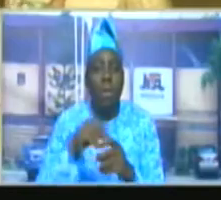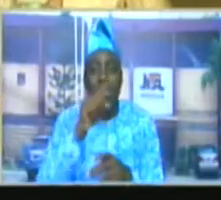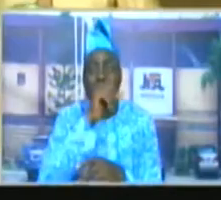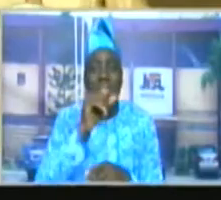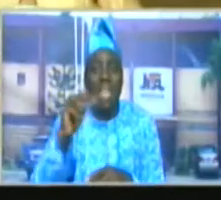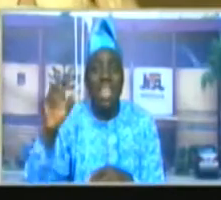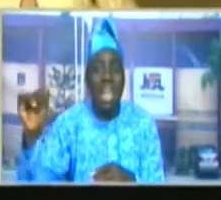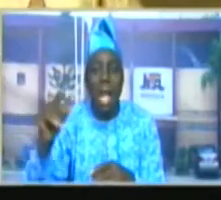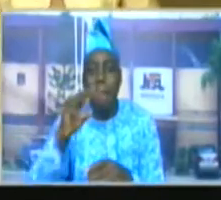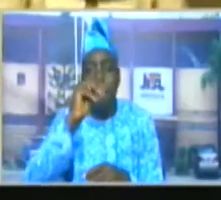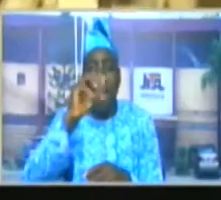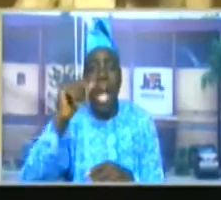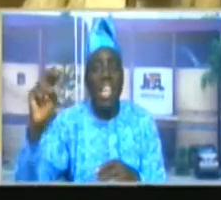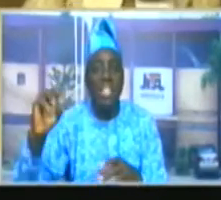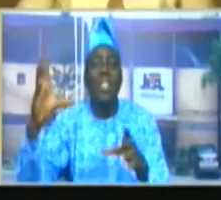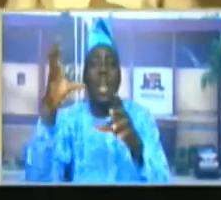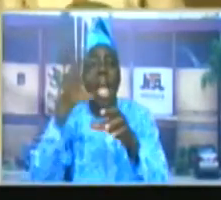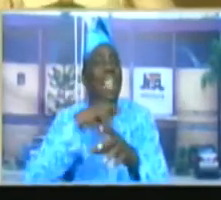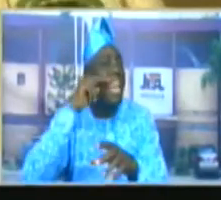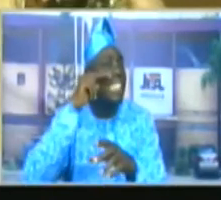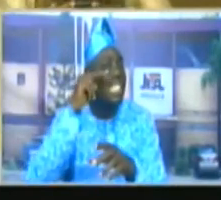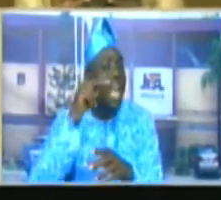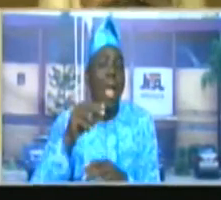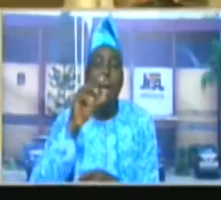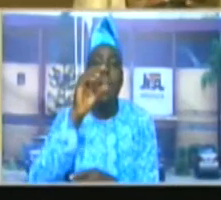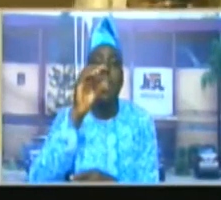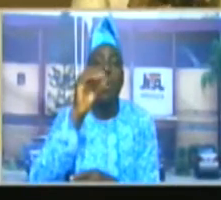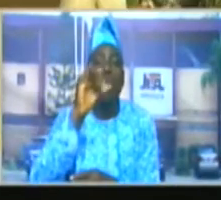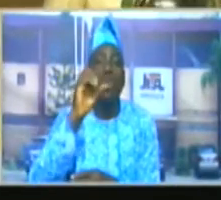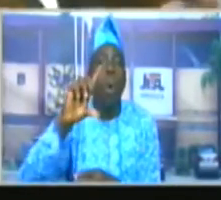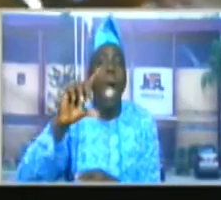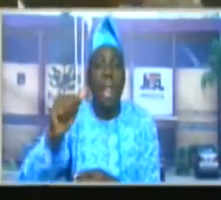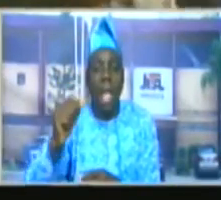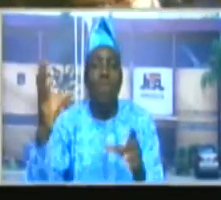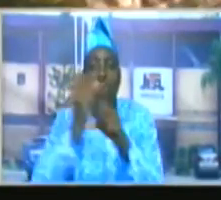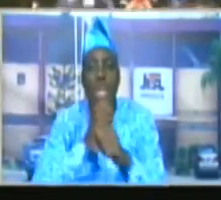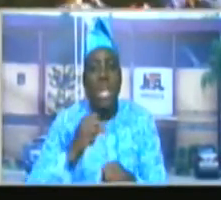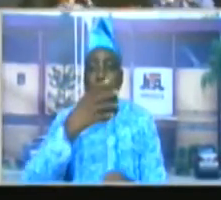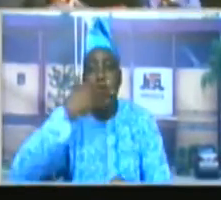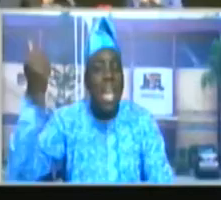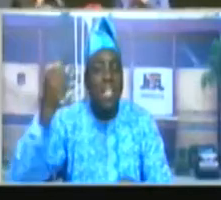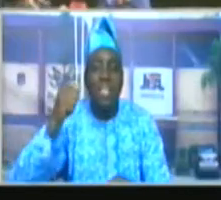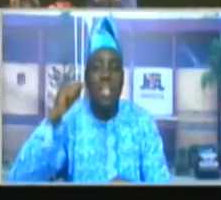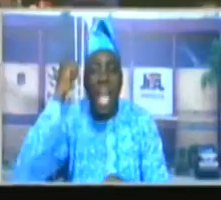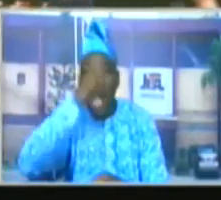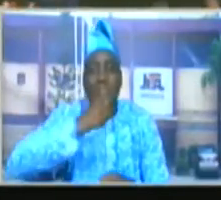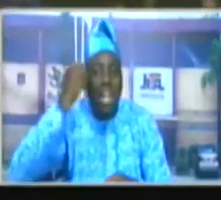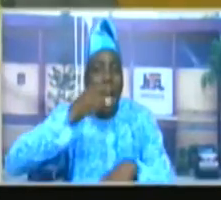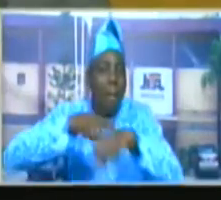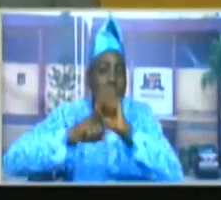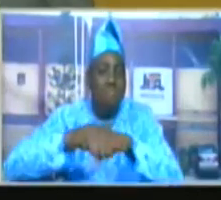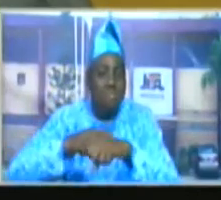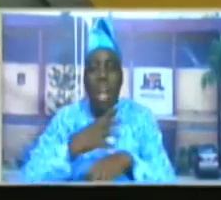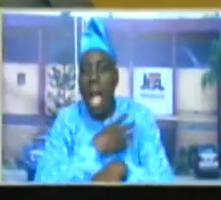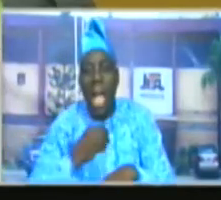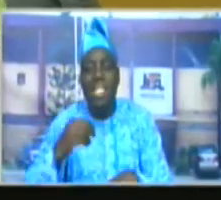Sadio Mane and Nigeria's Asisa Oshoala, both of whom emerged best players on the continent at the CAF Awards in Rabat Thursday